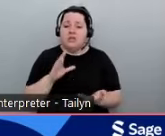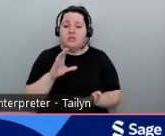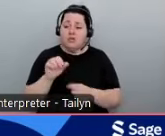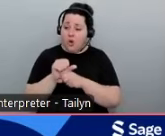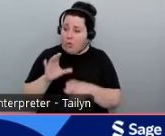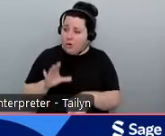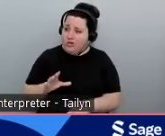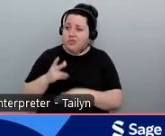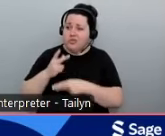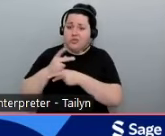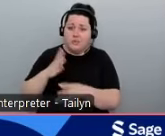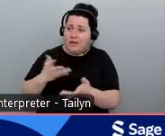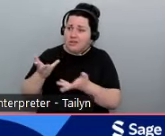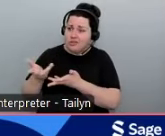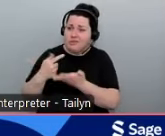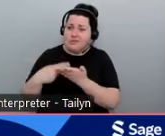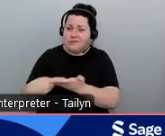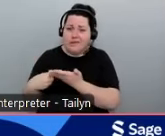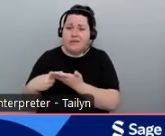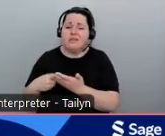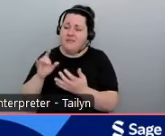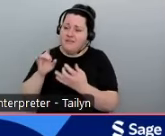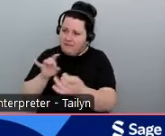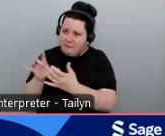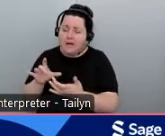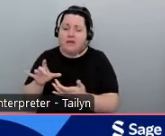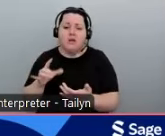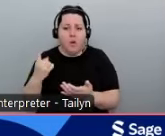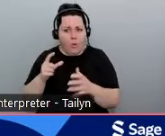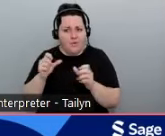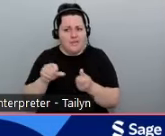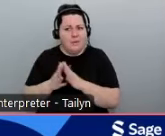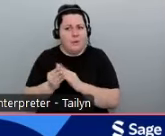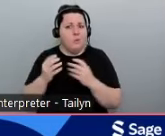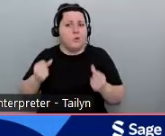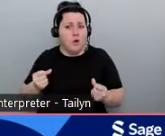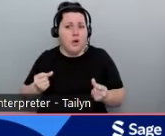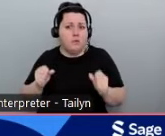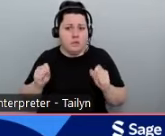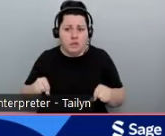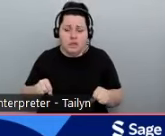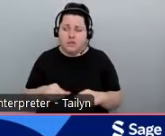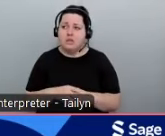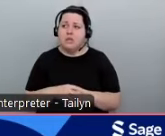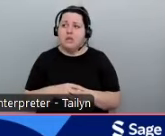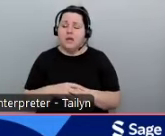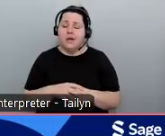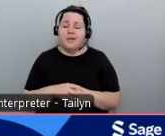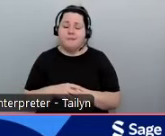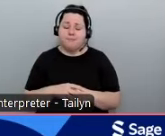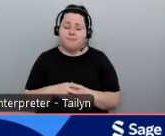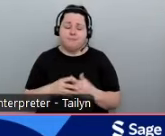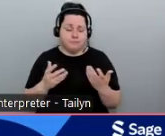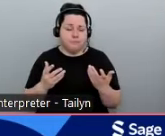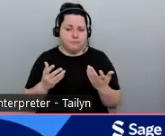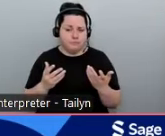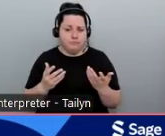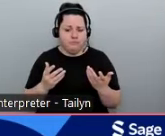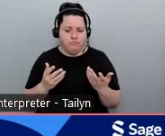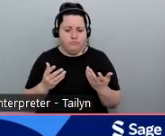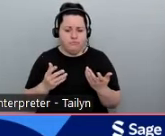to your supervisor, get feedback. There's always ways to strengthen it, perhaps, and find the